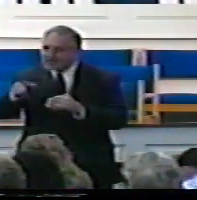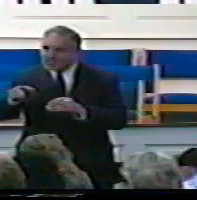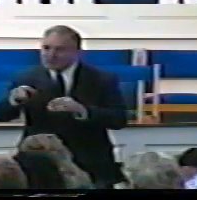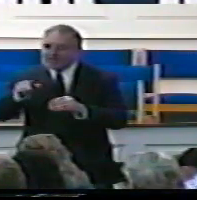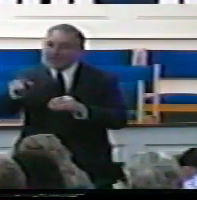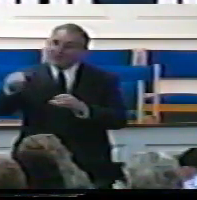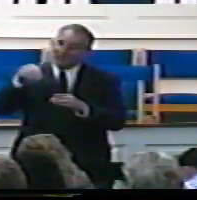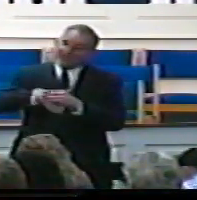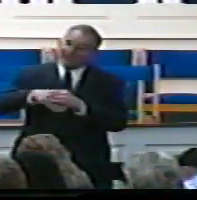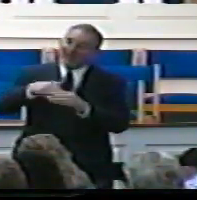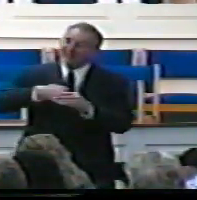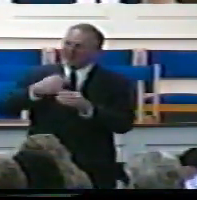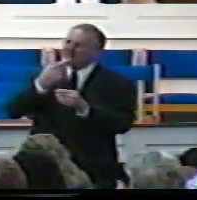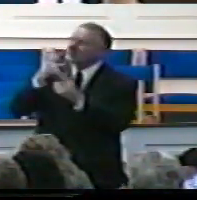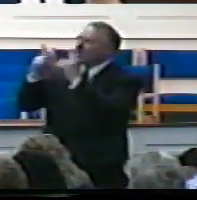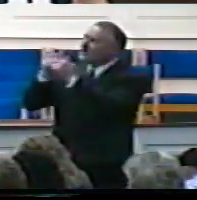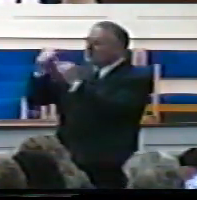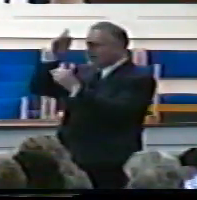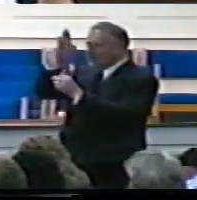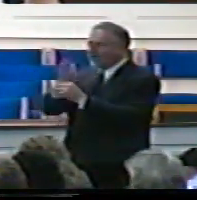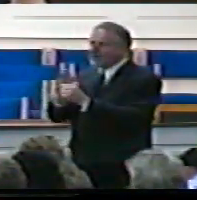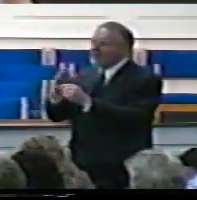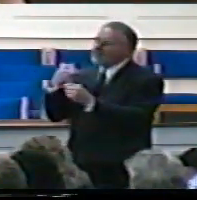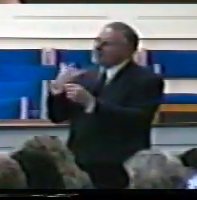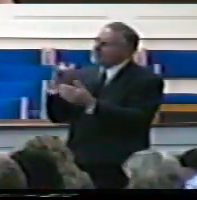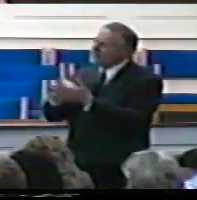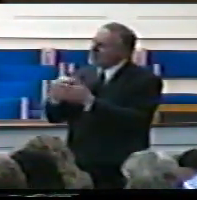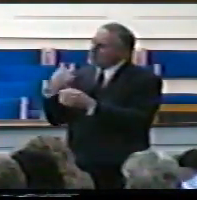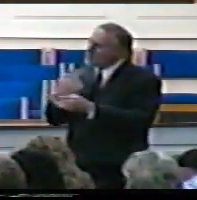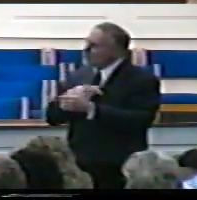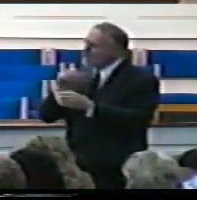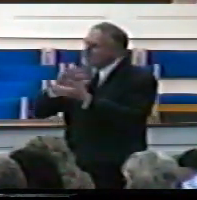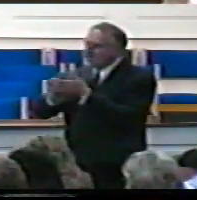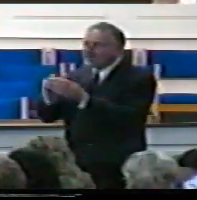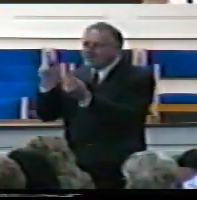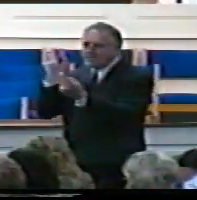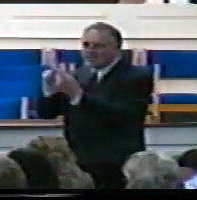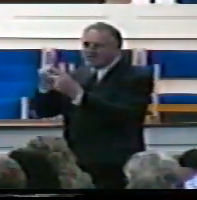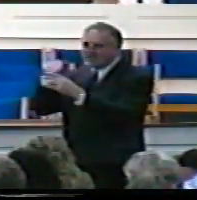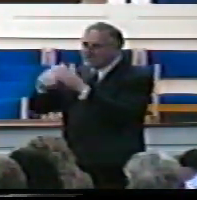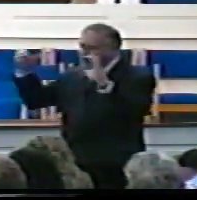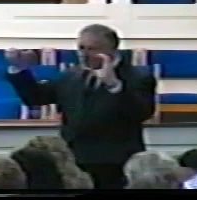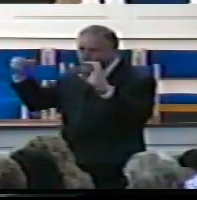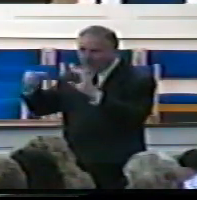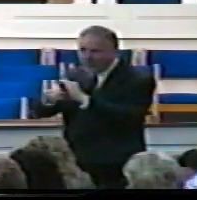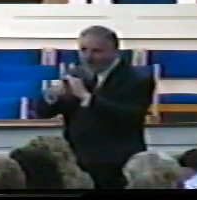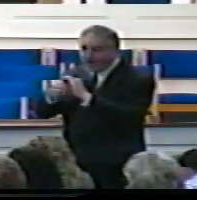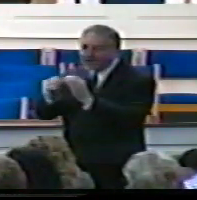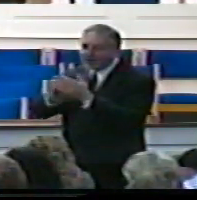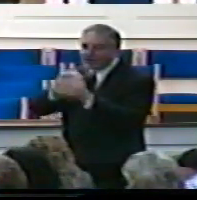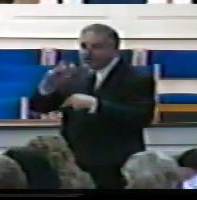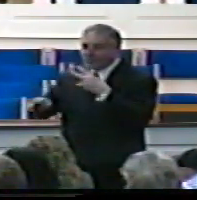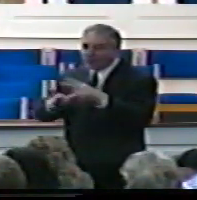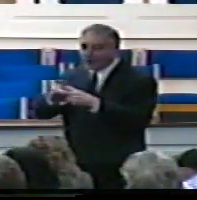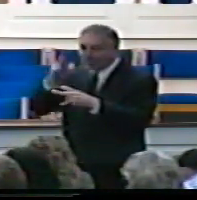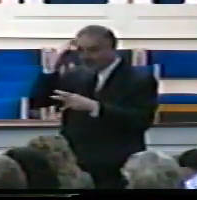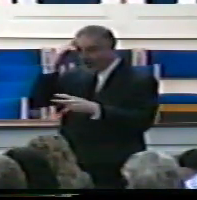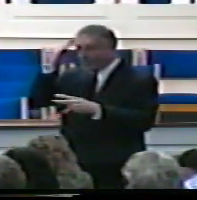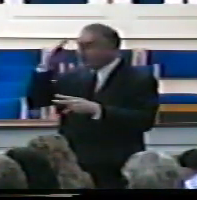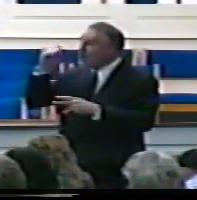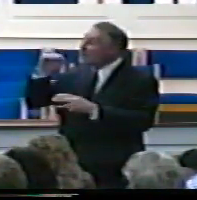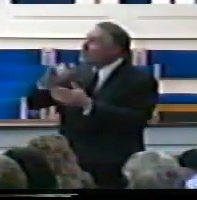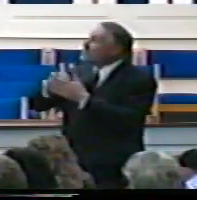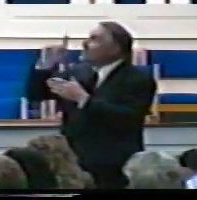may be made perfect in one, listen to this, and that the world may know that thou hast sent me, watch